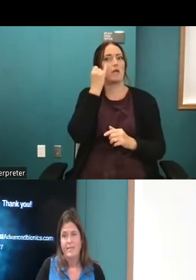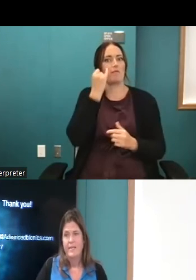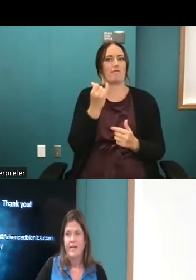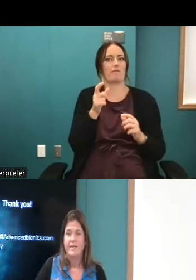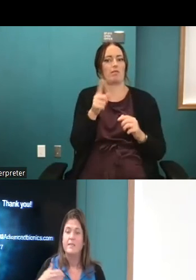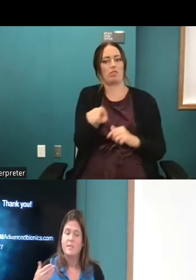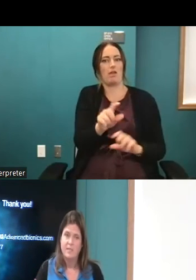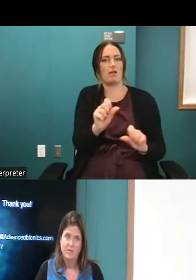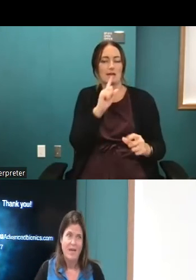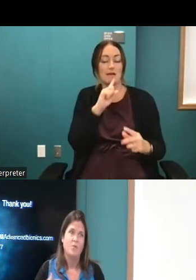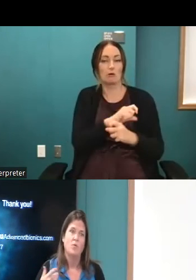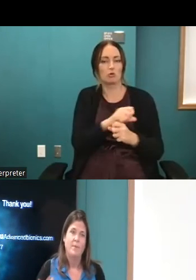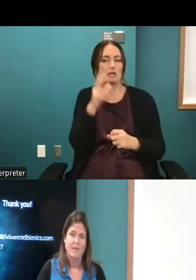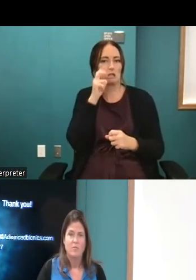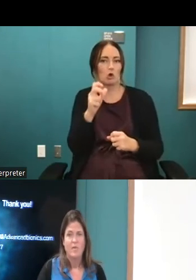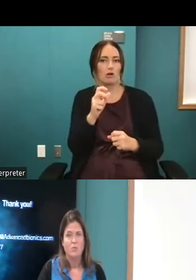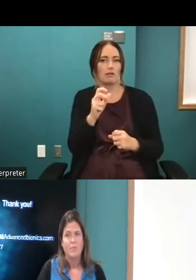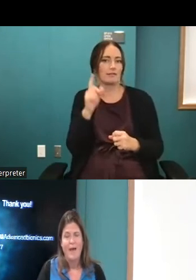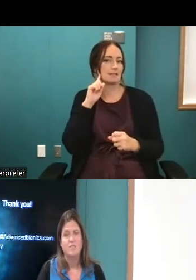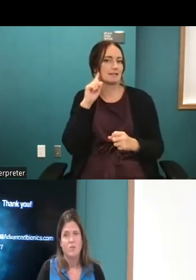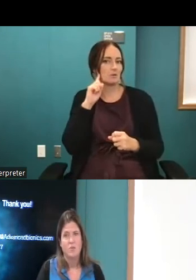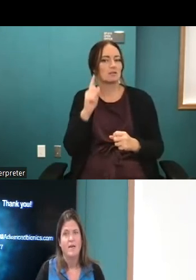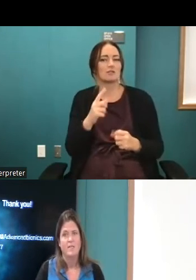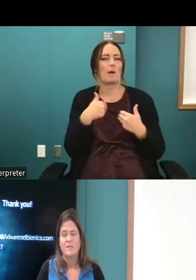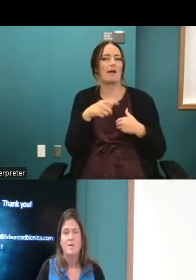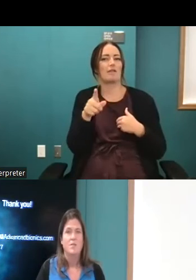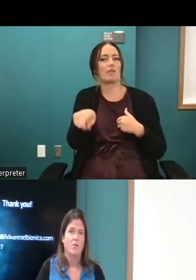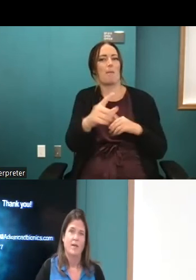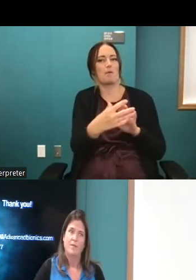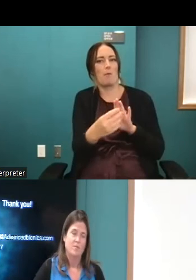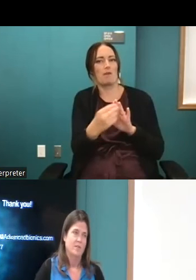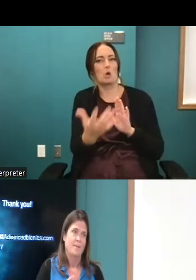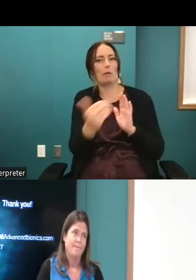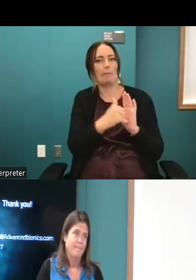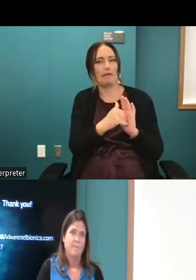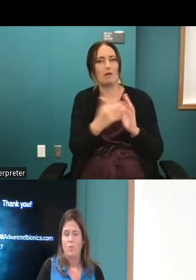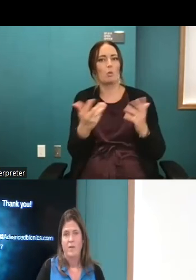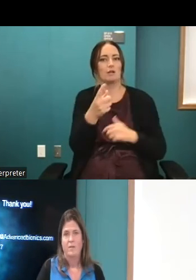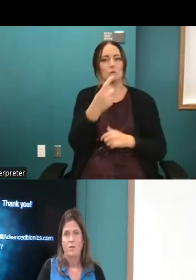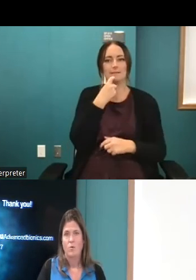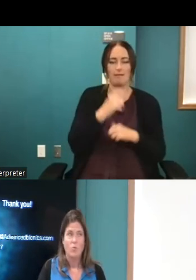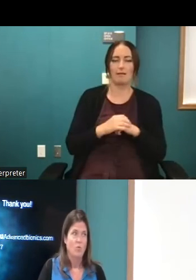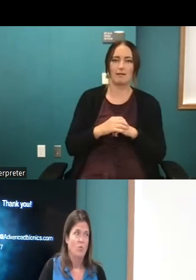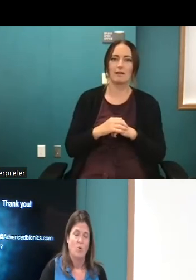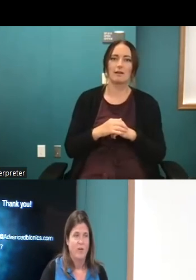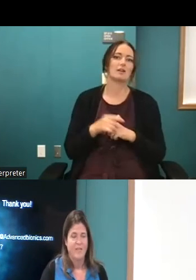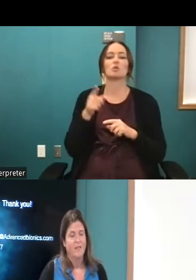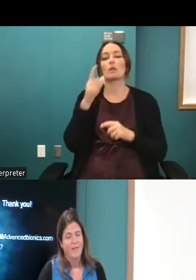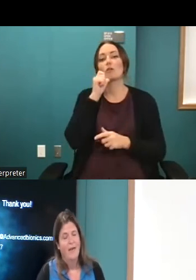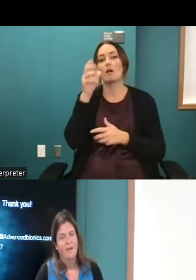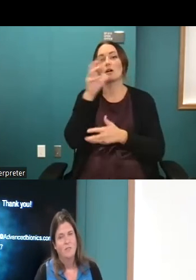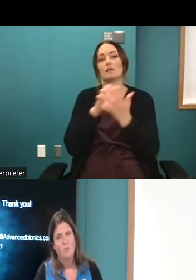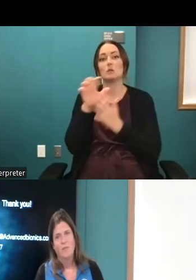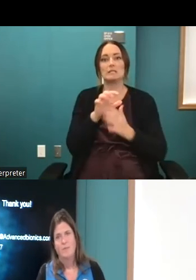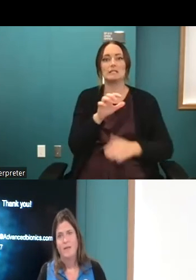And then as they get the skills, have them repeat those sounds back. So, you know, yes, they're not confusing with ooh or anything